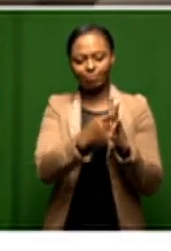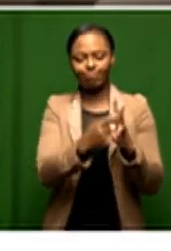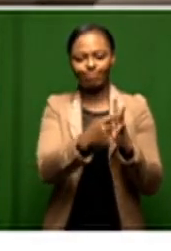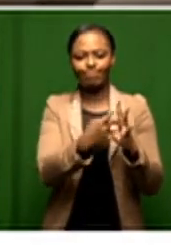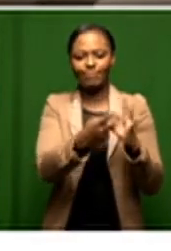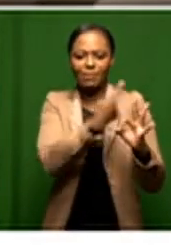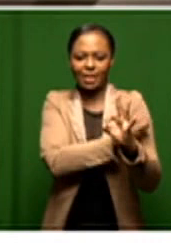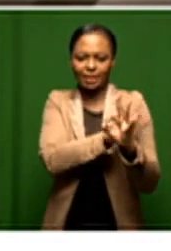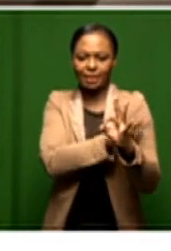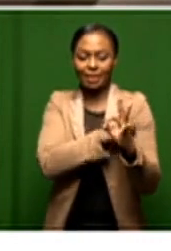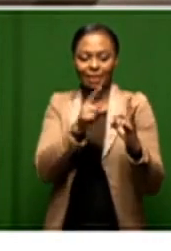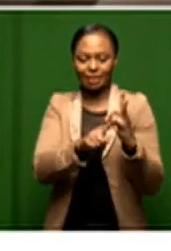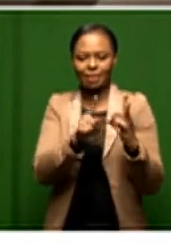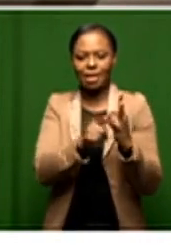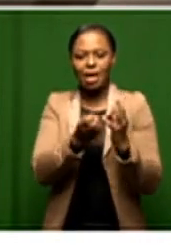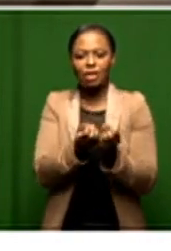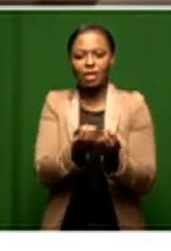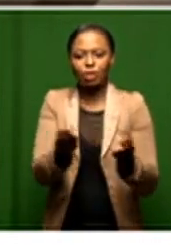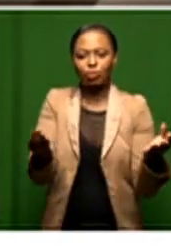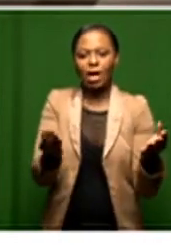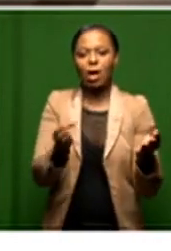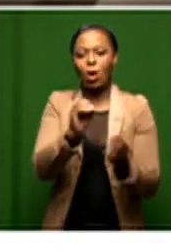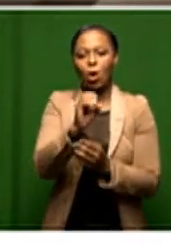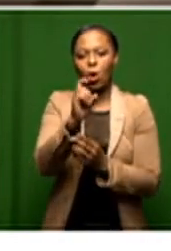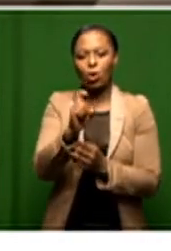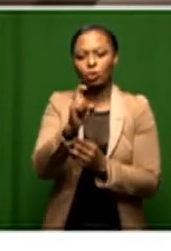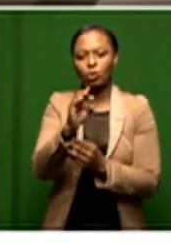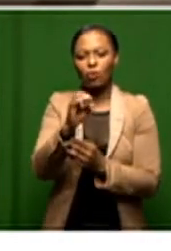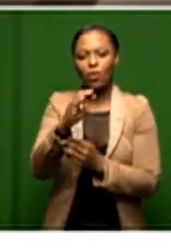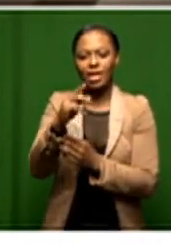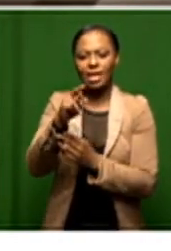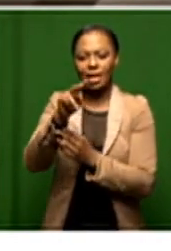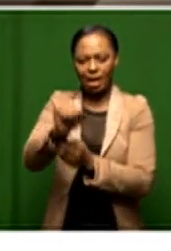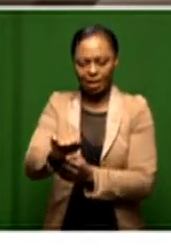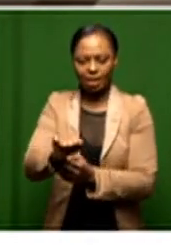by AstraZeneca. These are the only three companies for which I've seen,